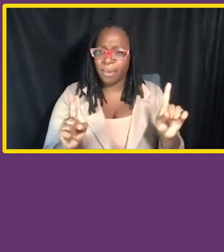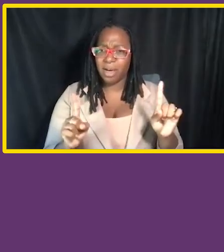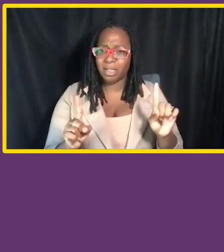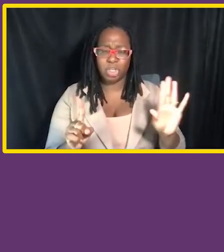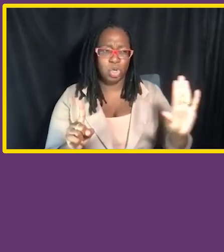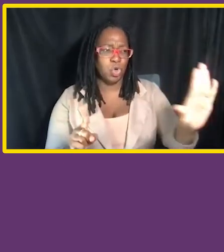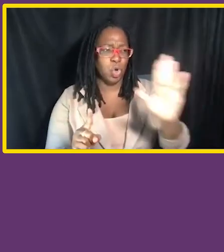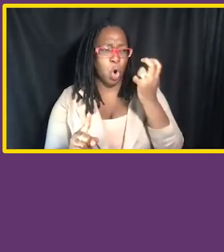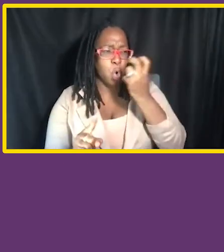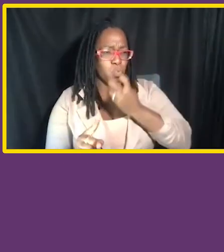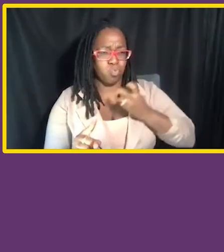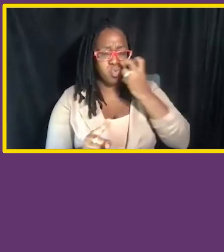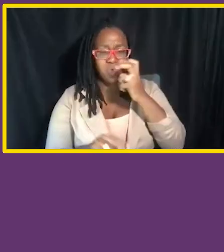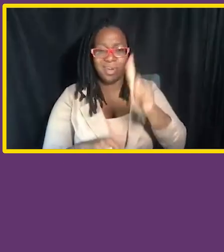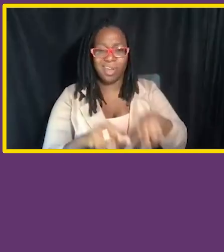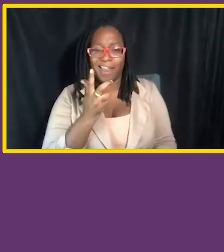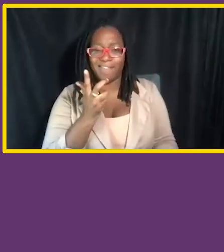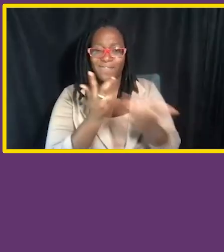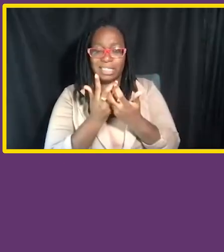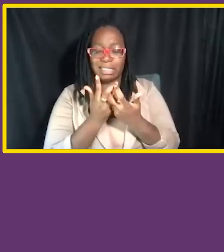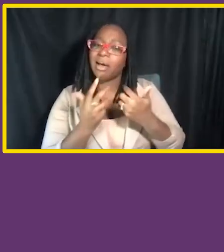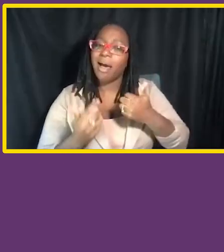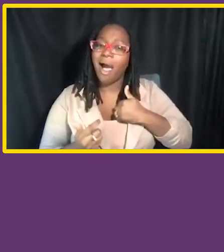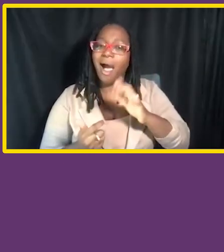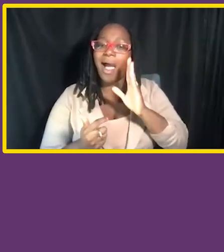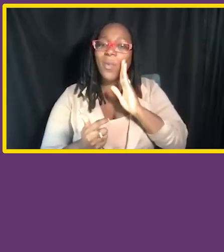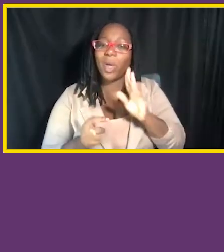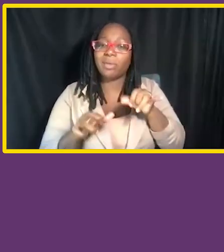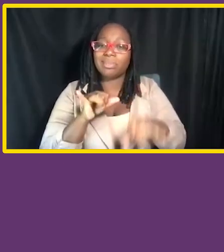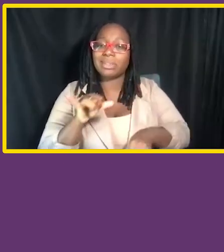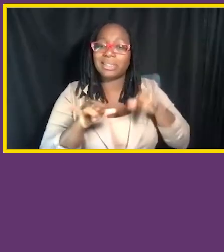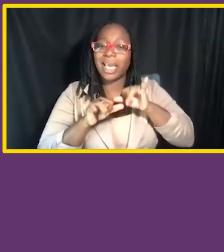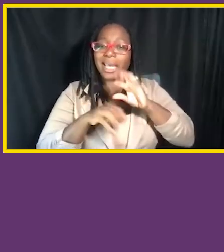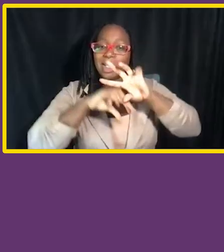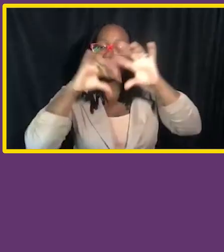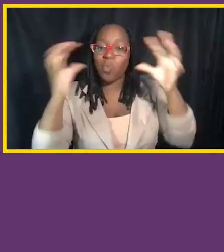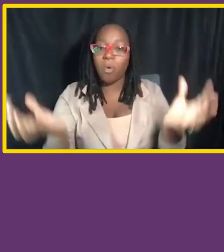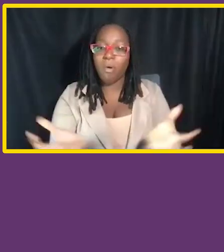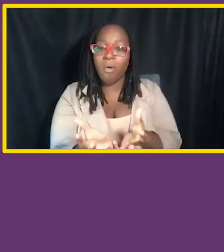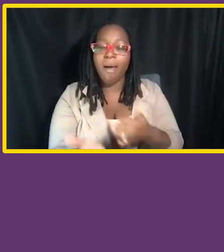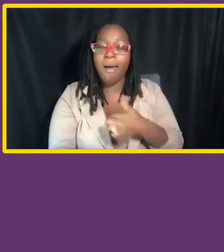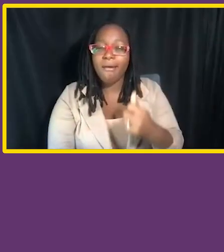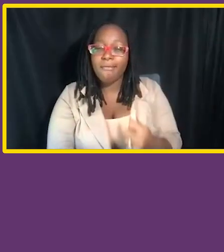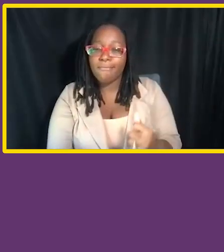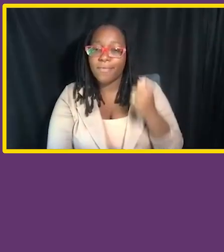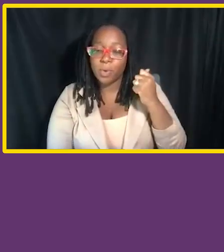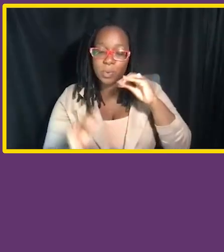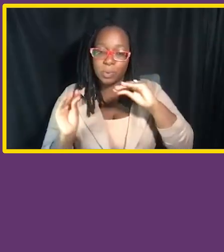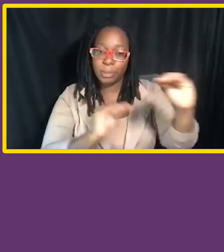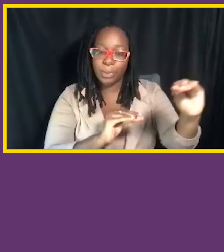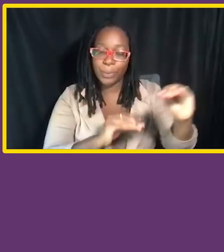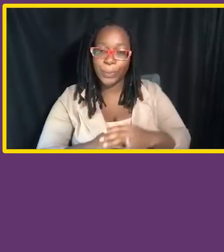tongue, for I have a certain way of being in this world, and I shall not be moved. No